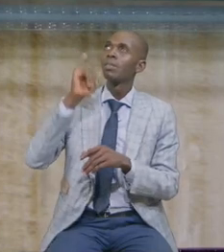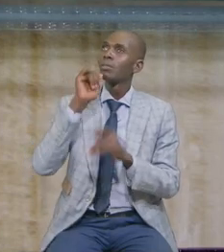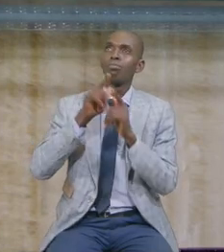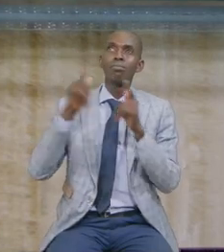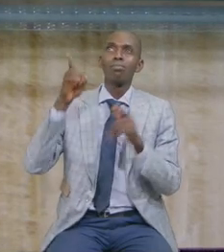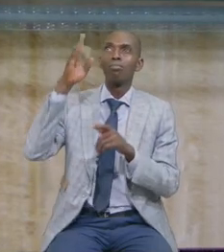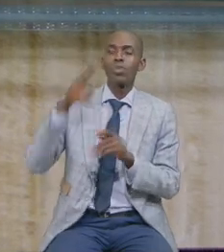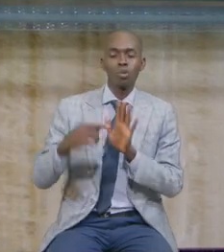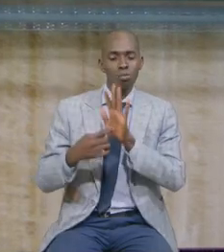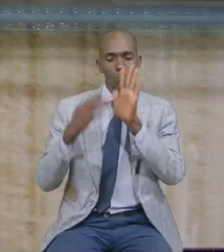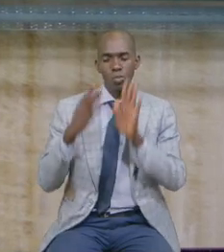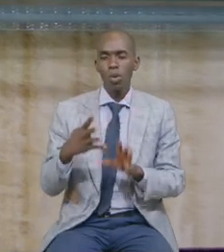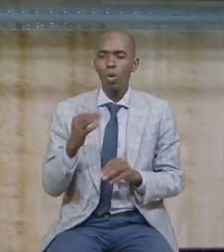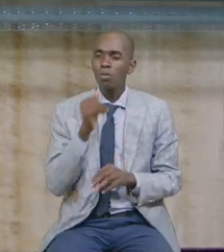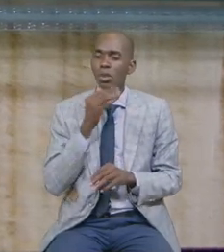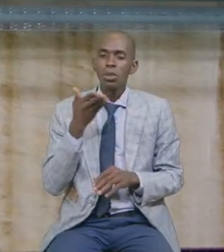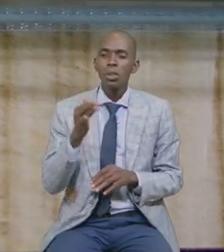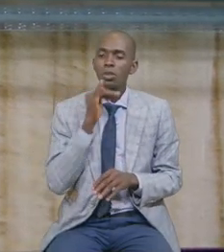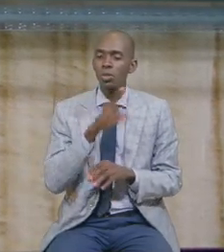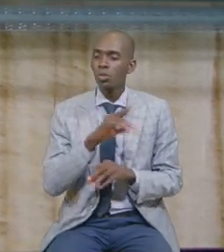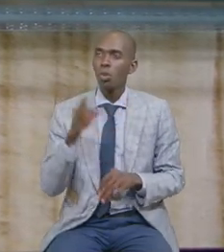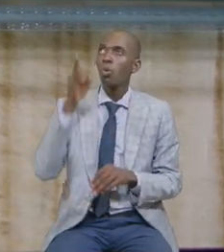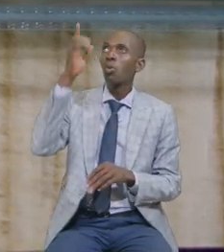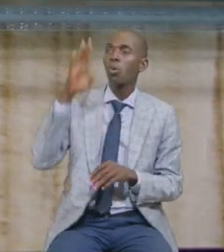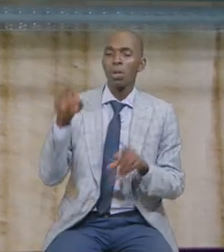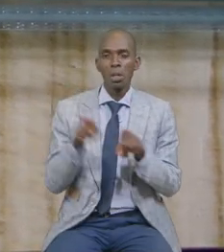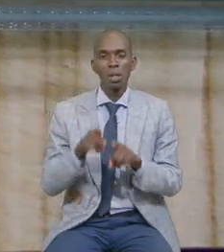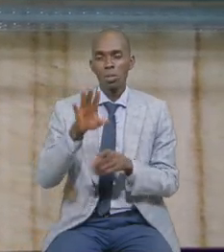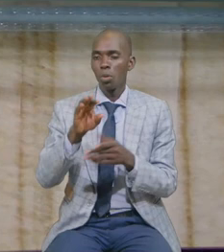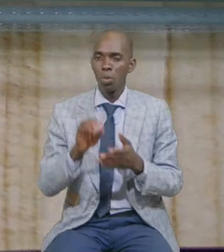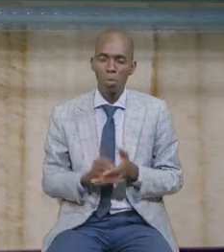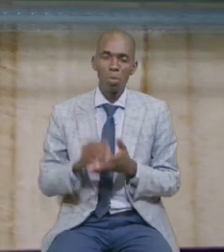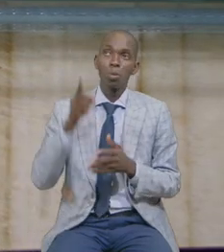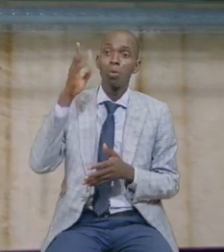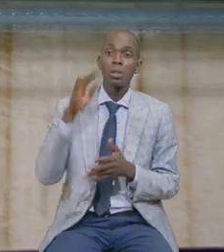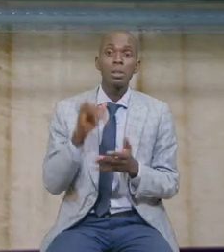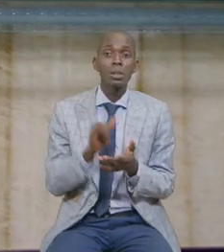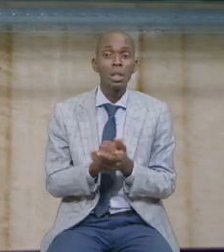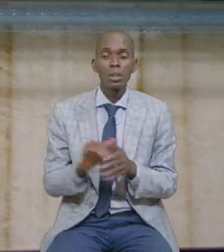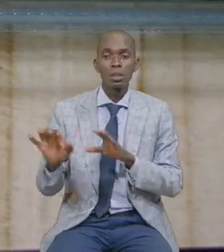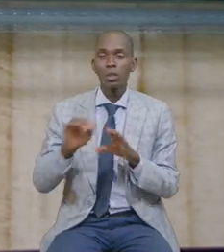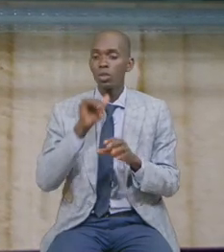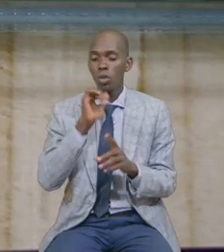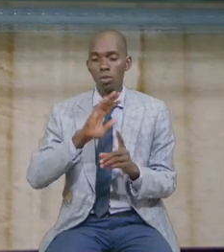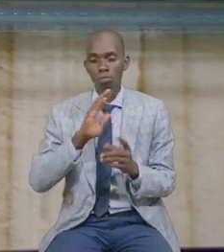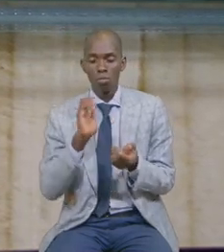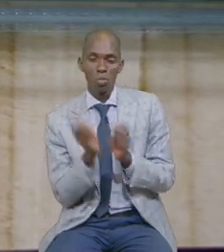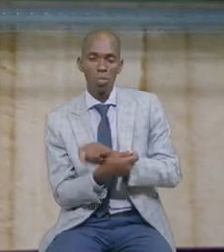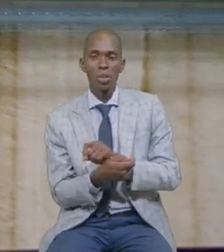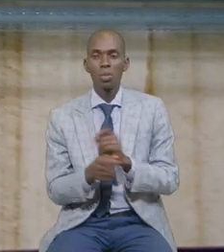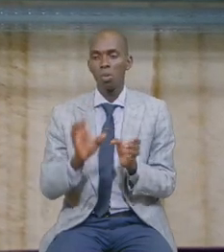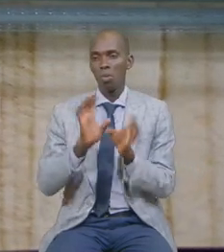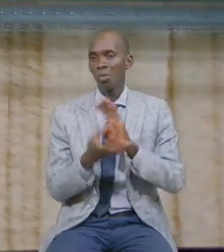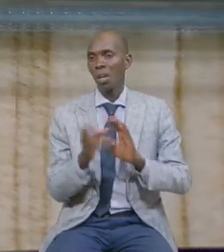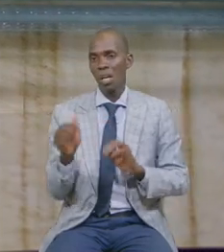a revealer of Secrets there's no God like your God that does not convert anyone look at Titus